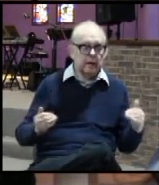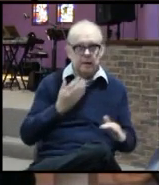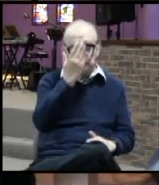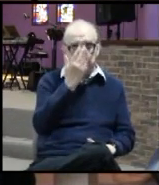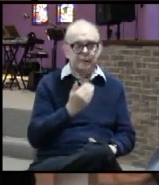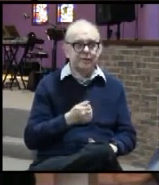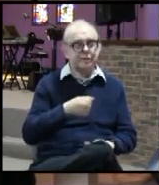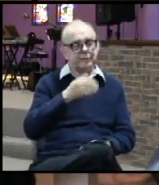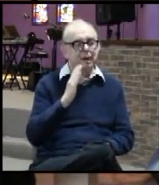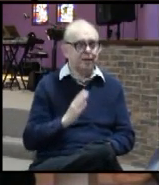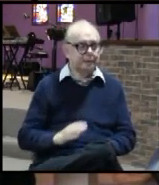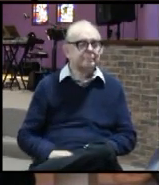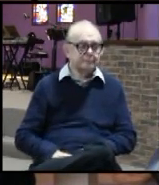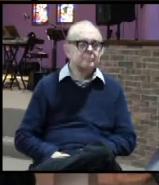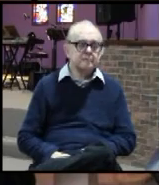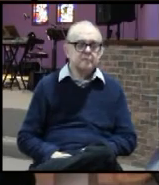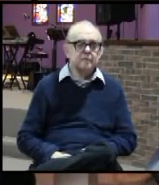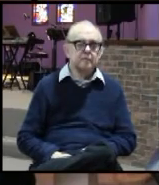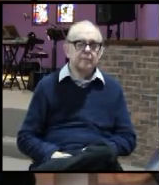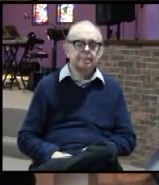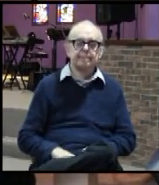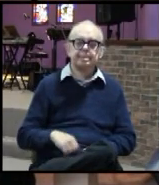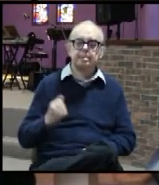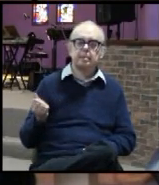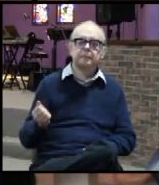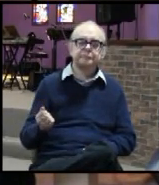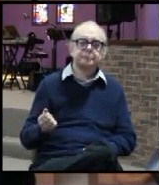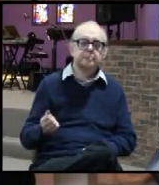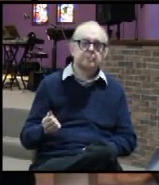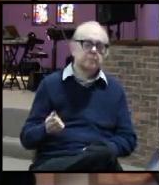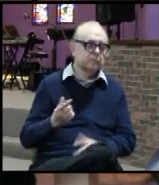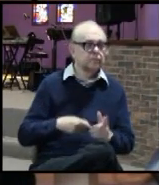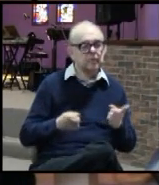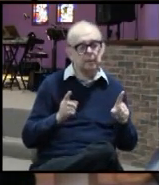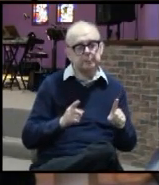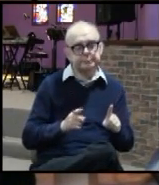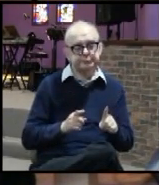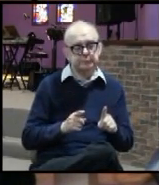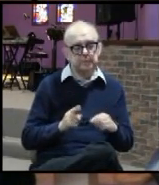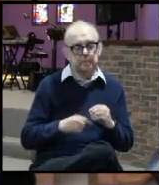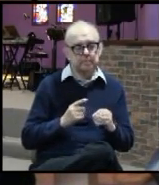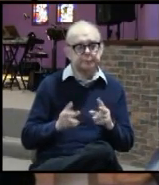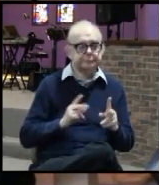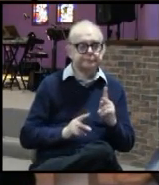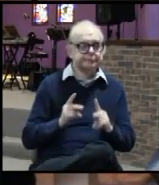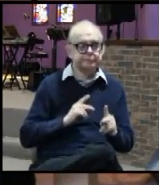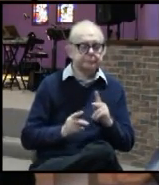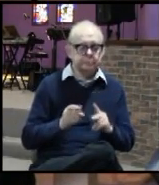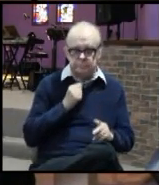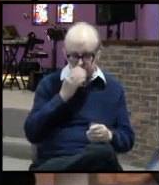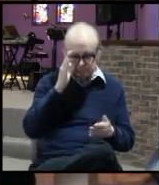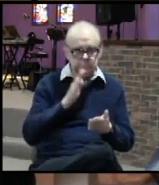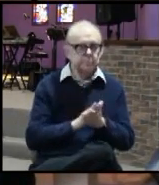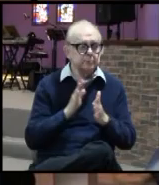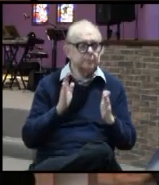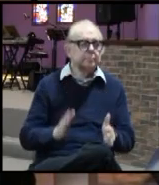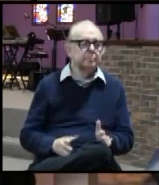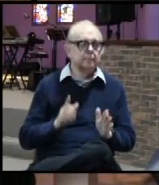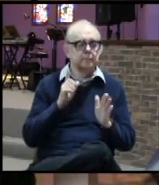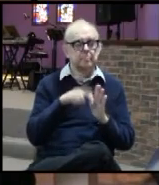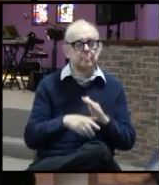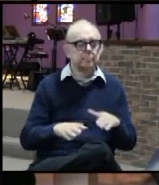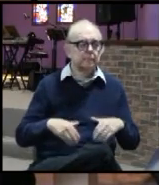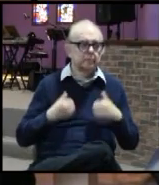God. Okay? Here's another one. What happens about people who are true believers and then later on in